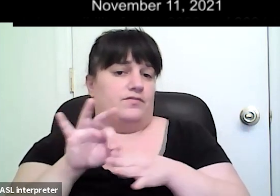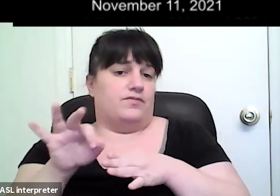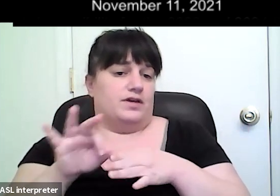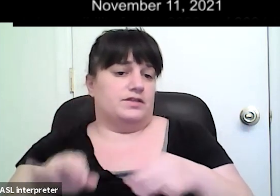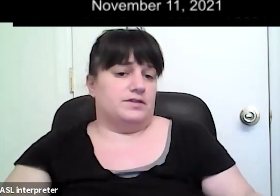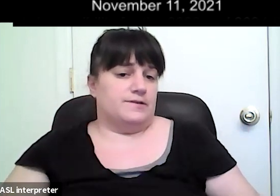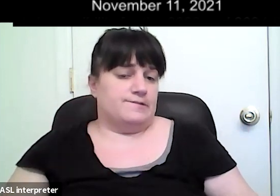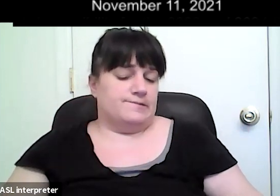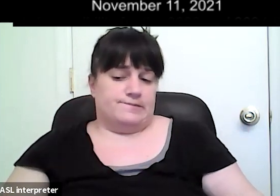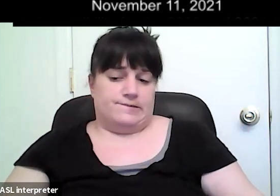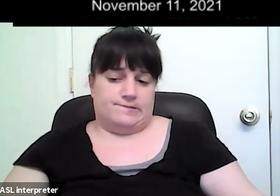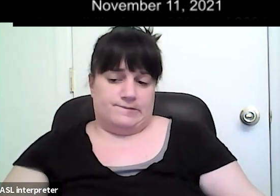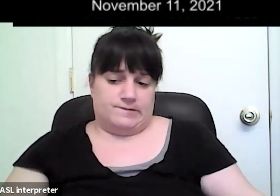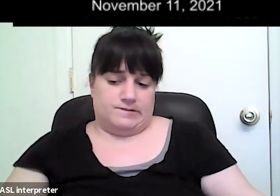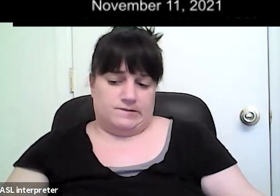So just